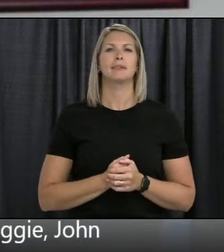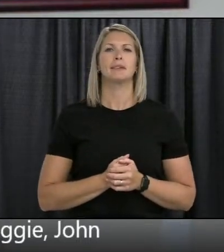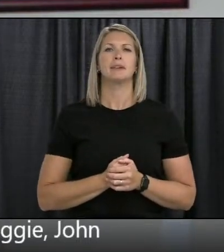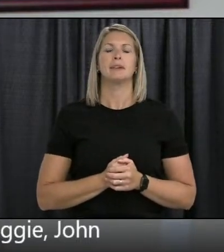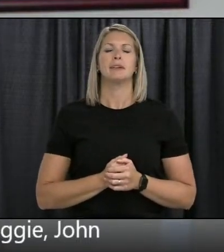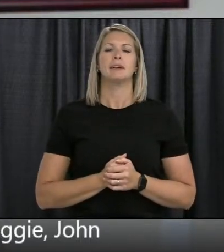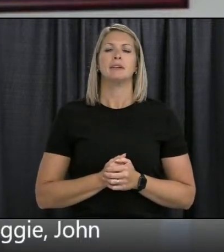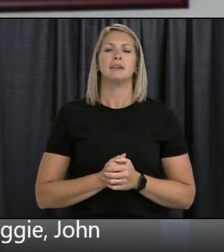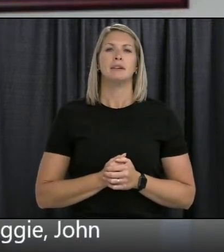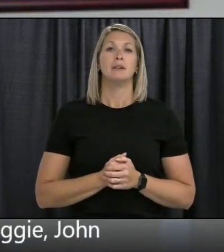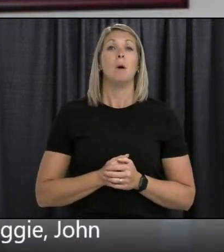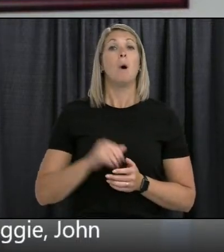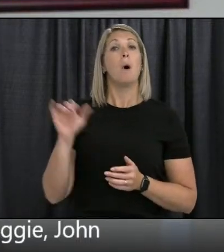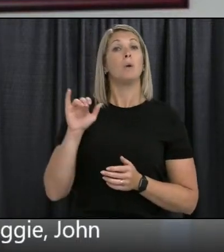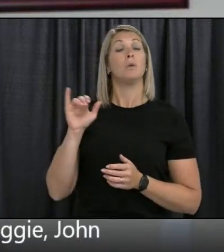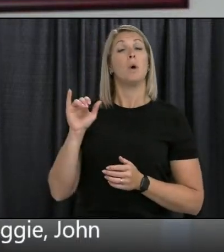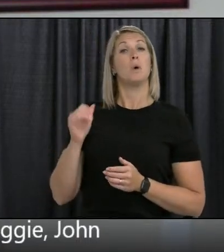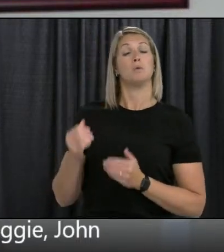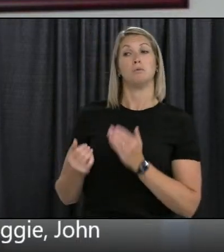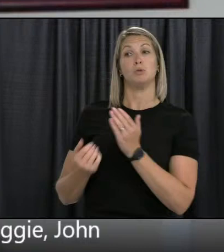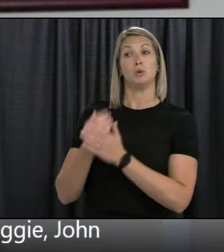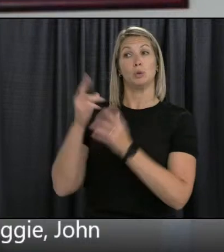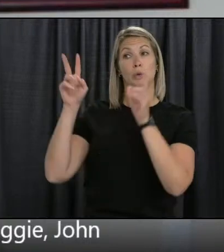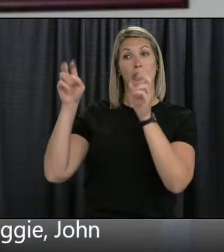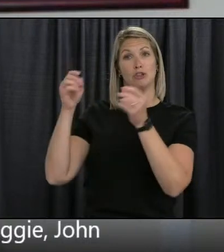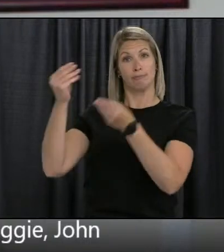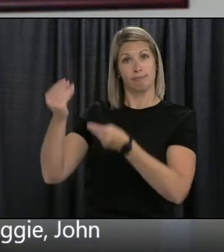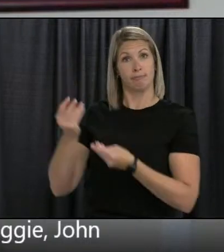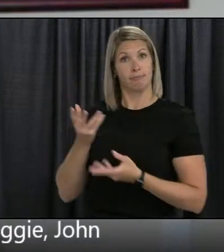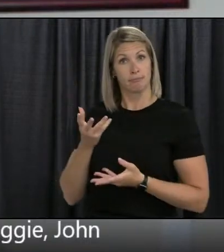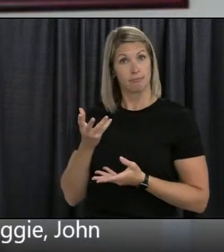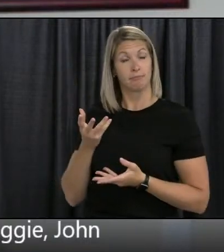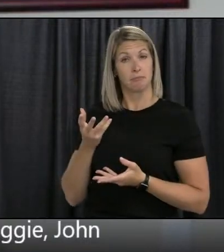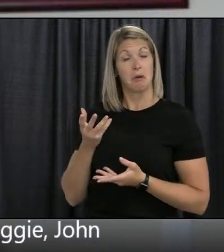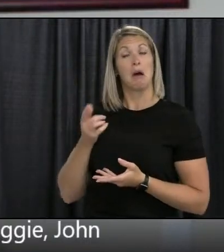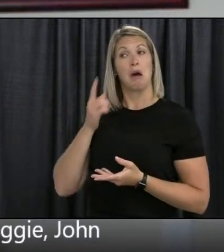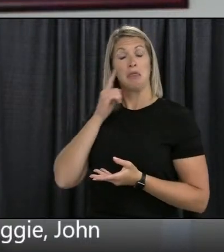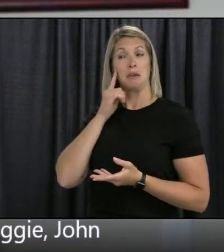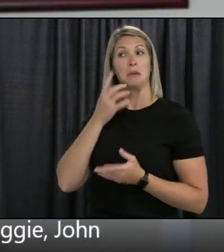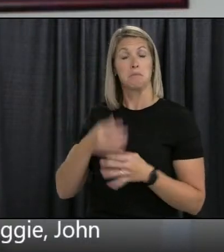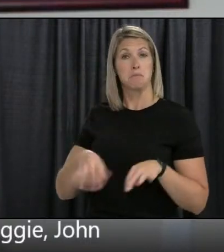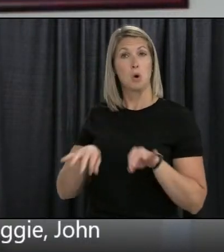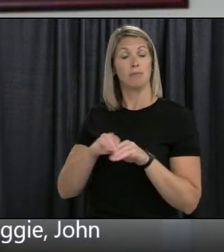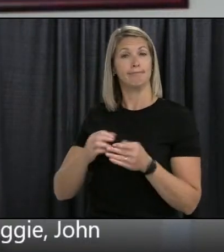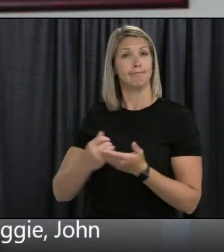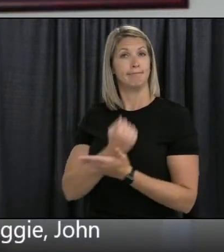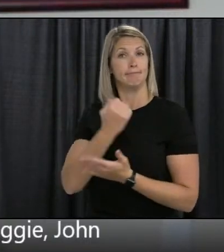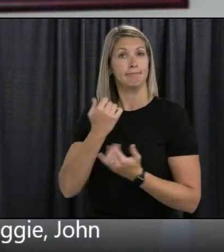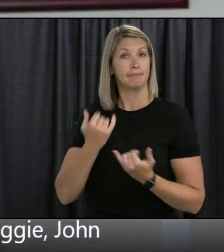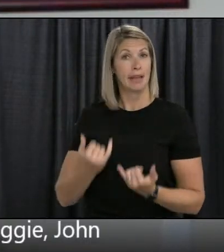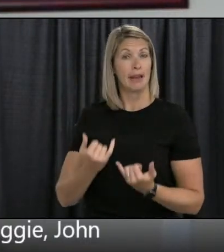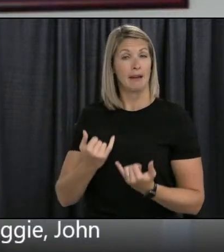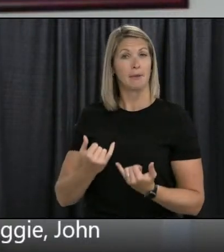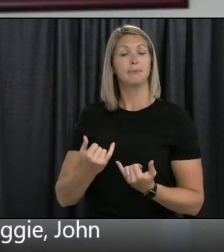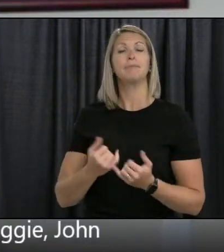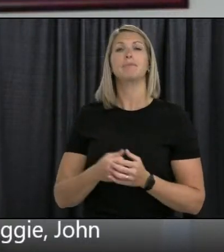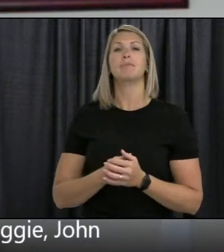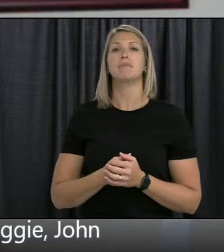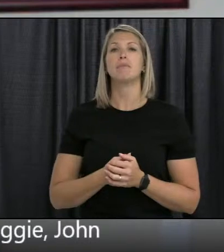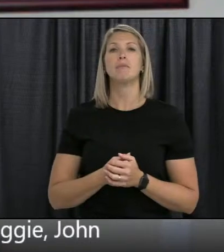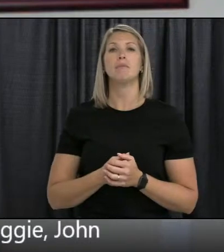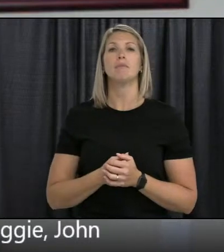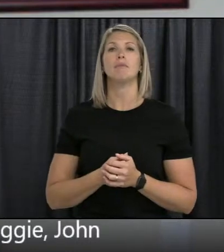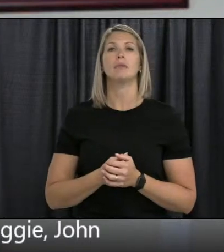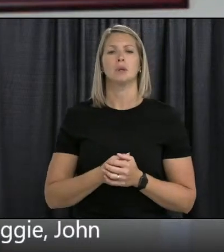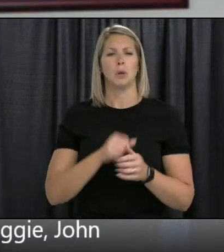come to my attention as questions, which I feel important to address. There have been comments again about